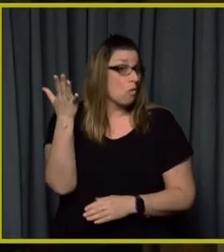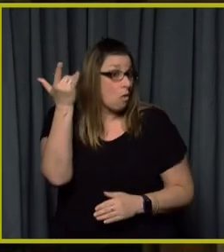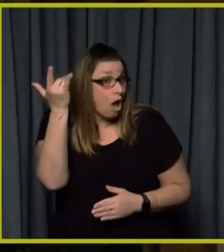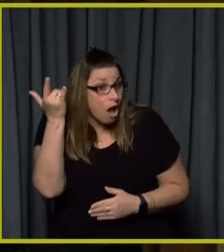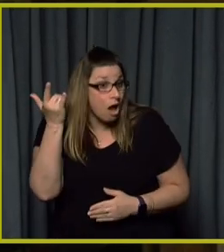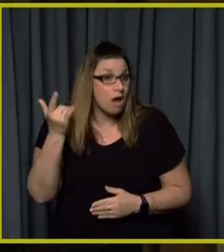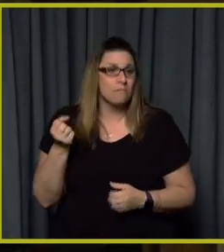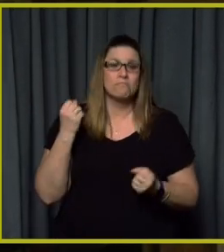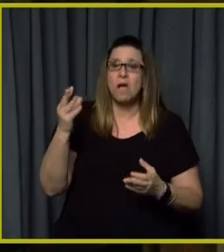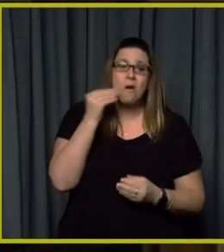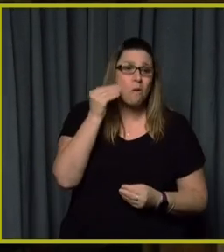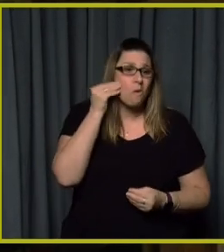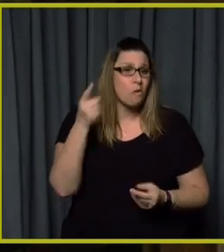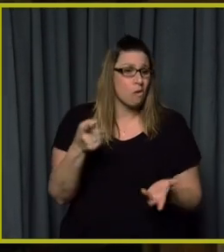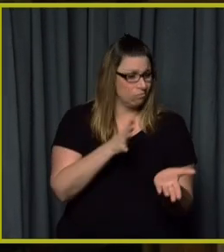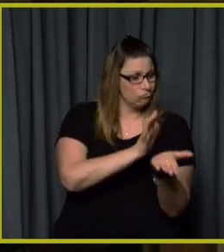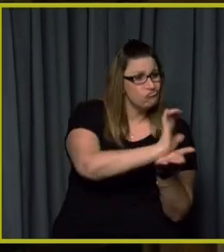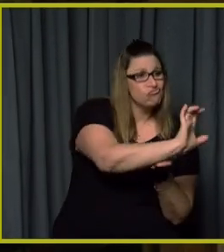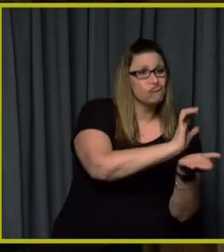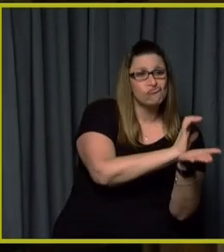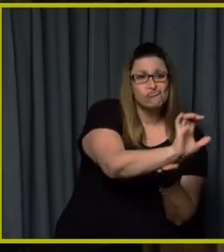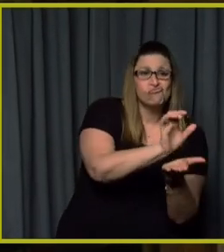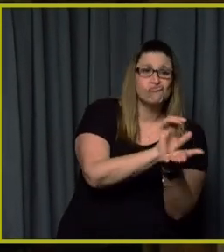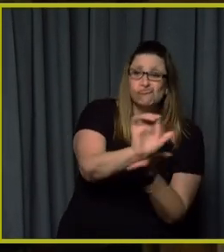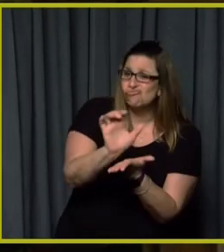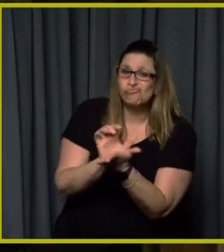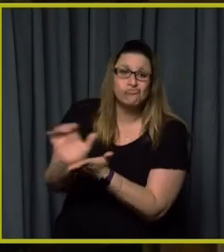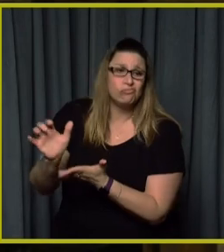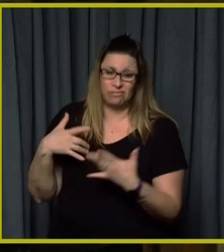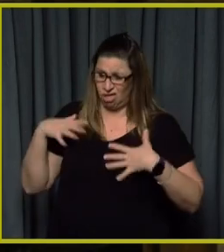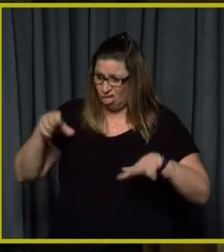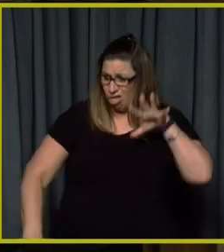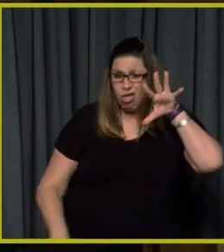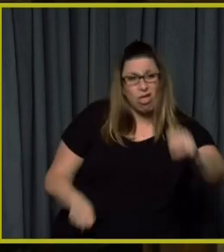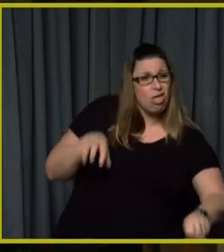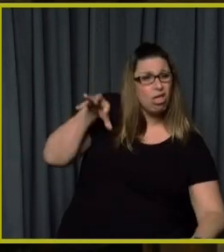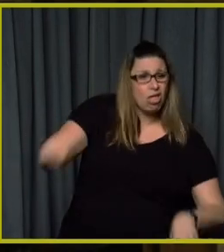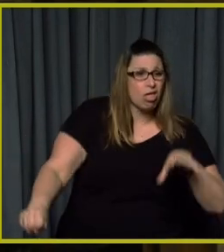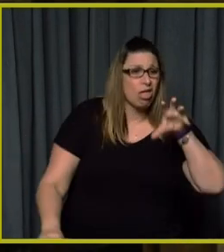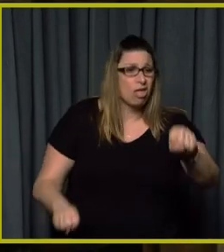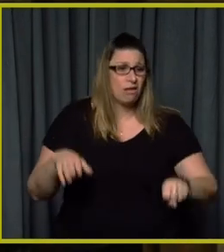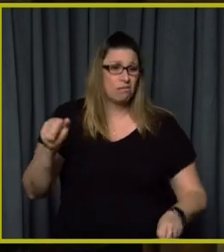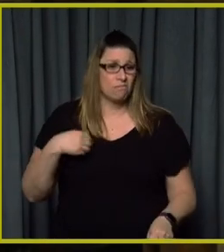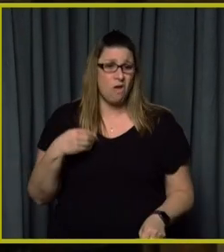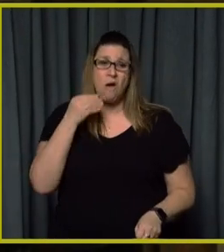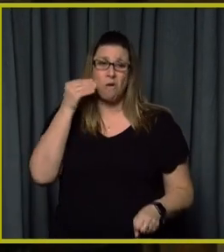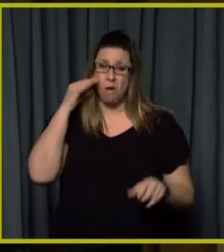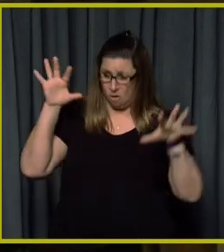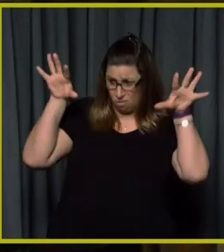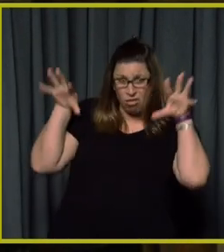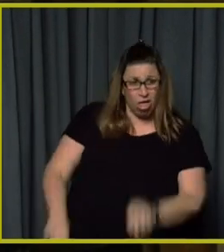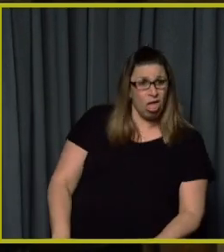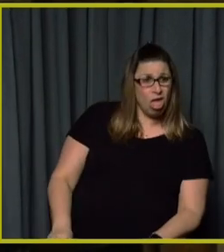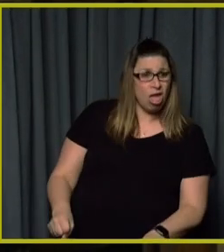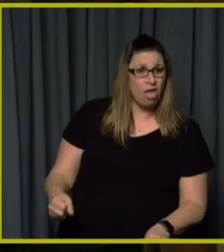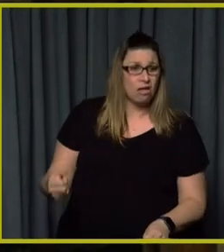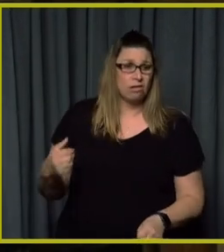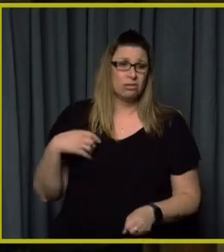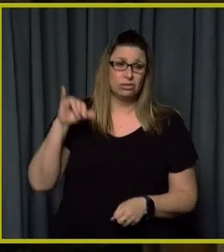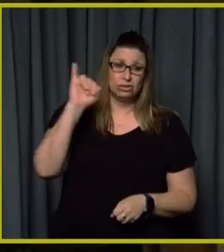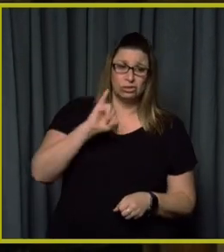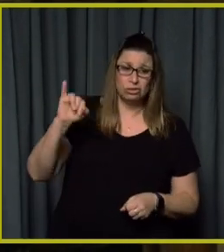homes. But when I lost my housing, healthcare, and income all at the same time, I